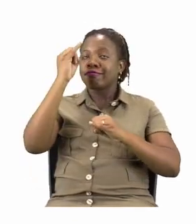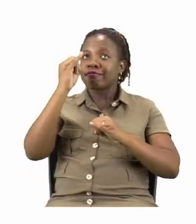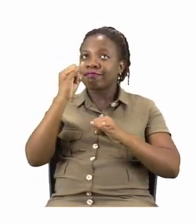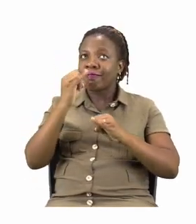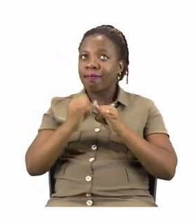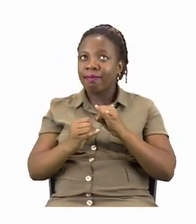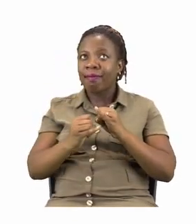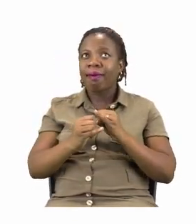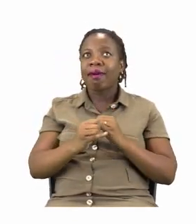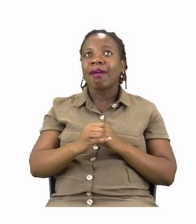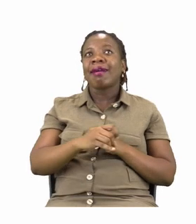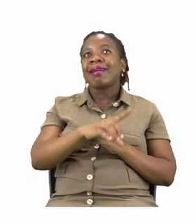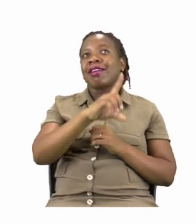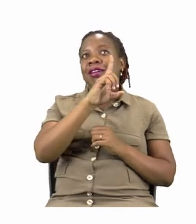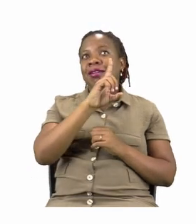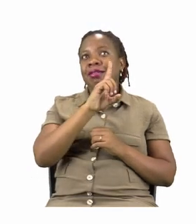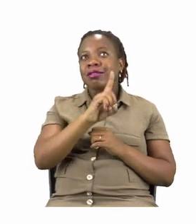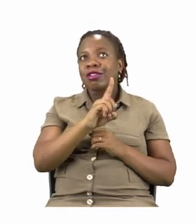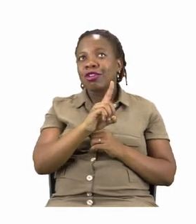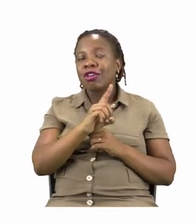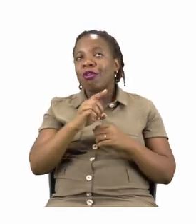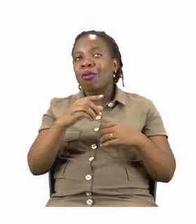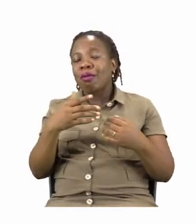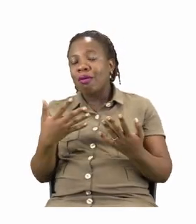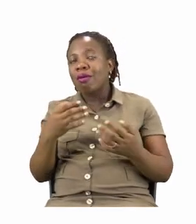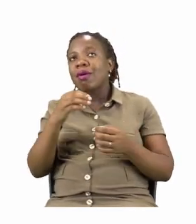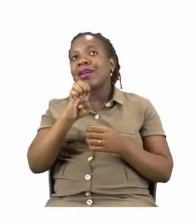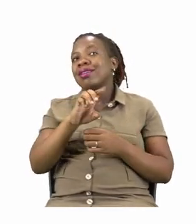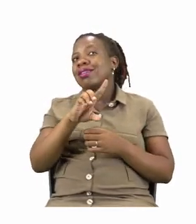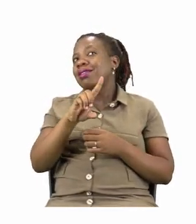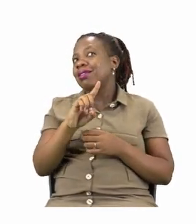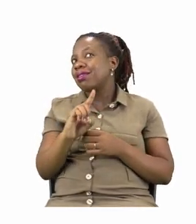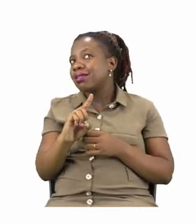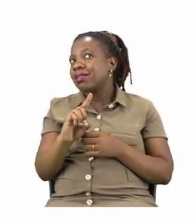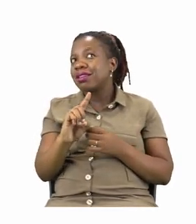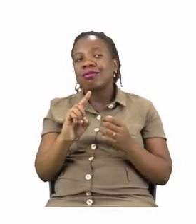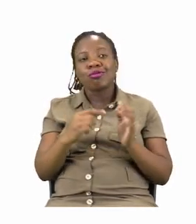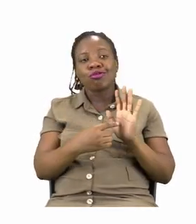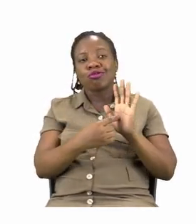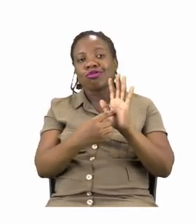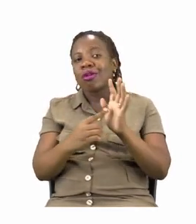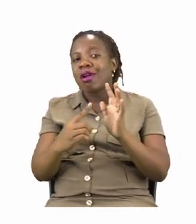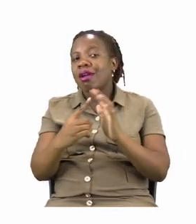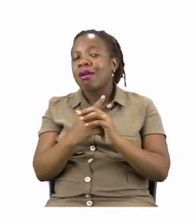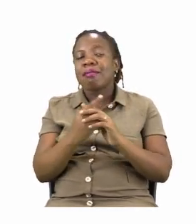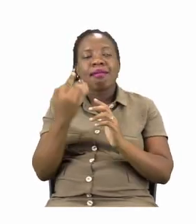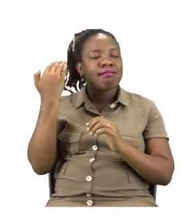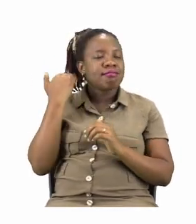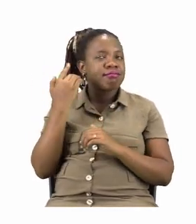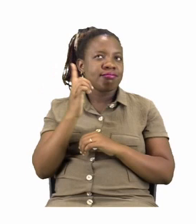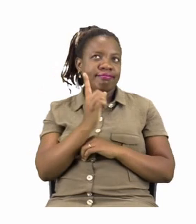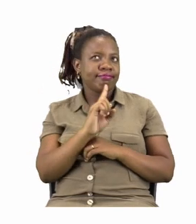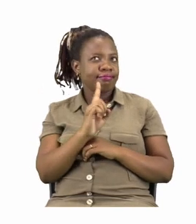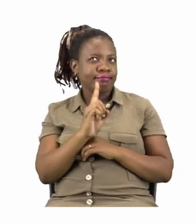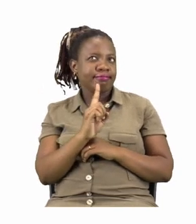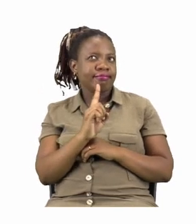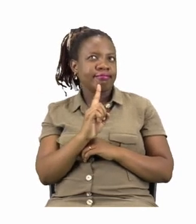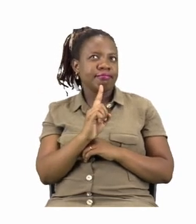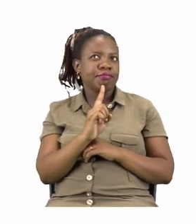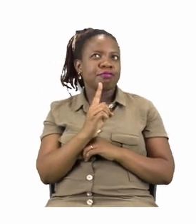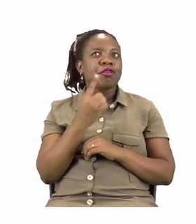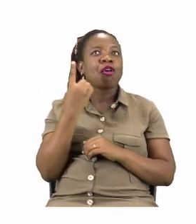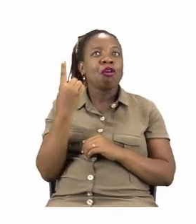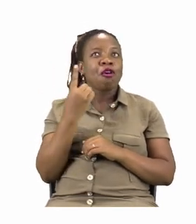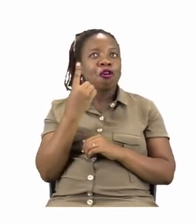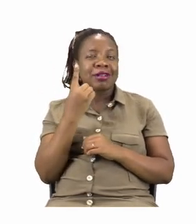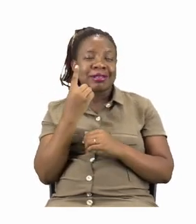own past forms. And then it says, these are some few examples of